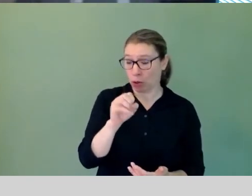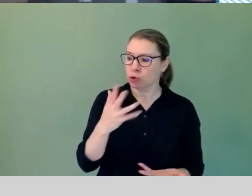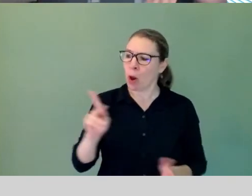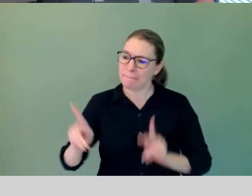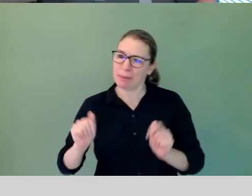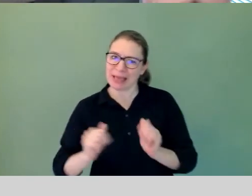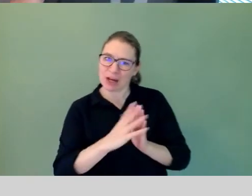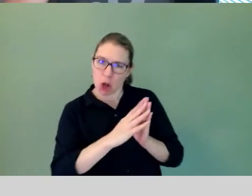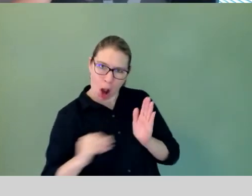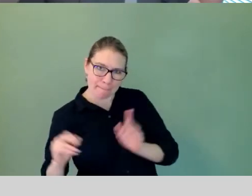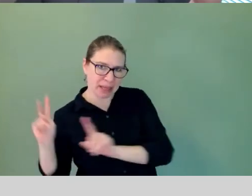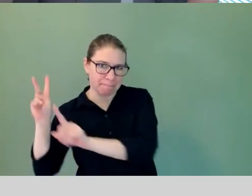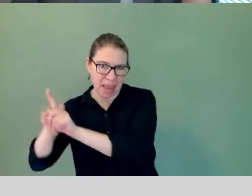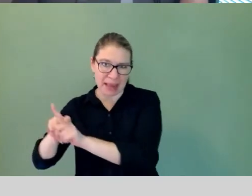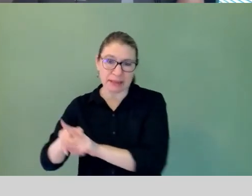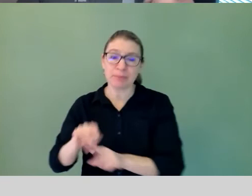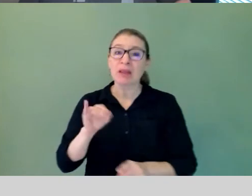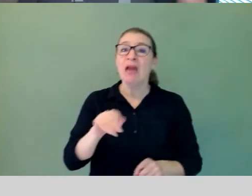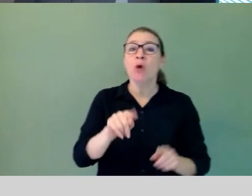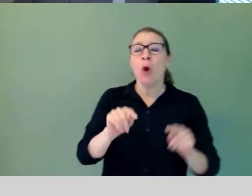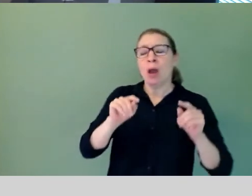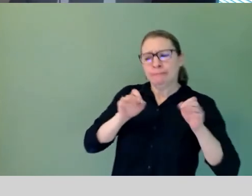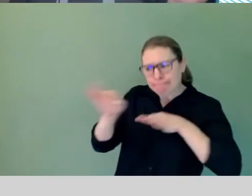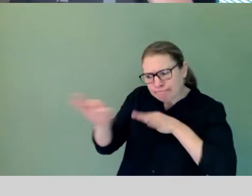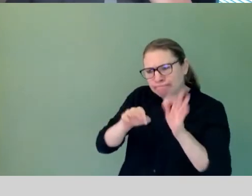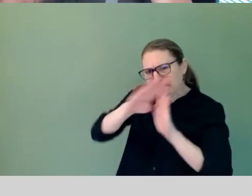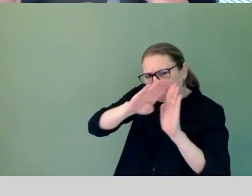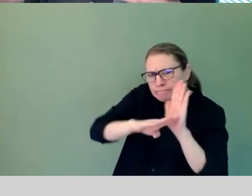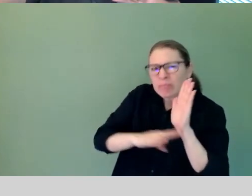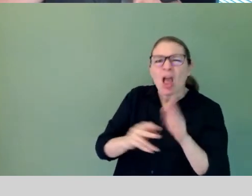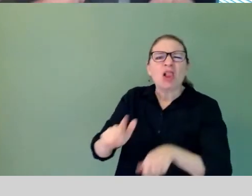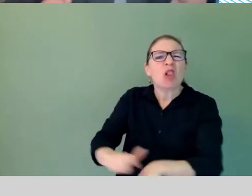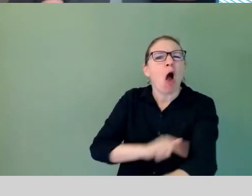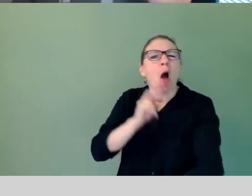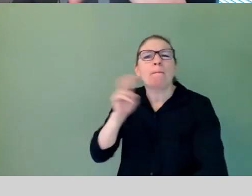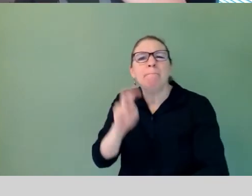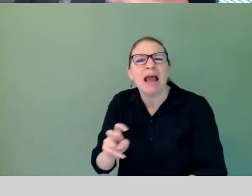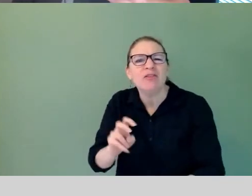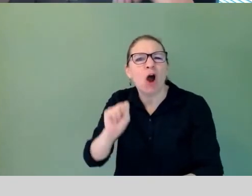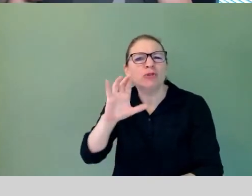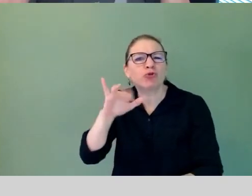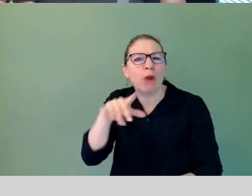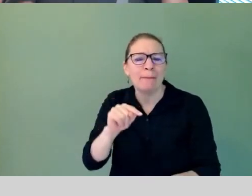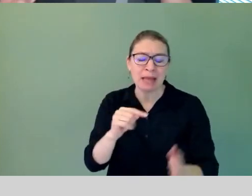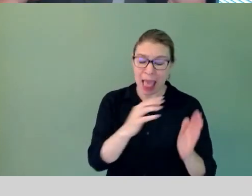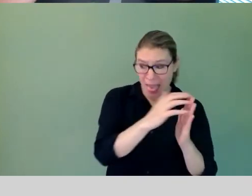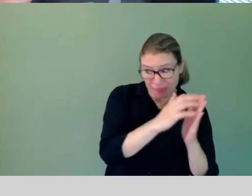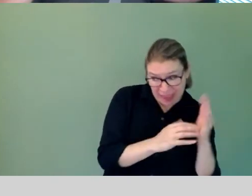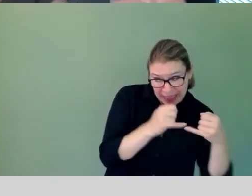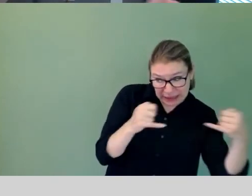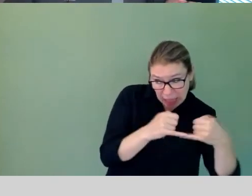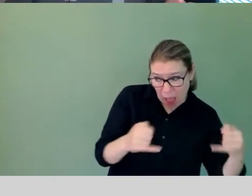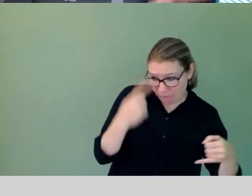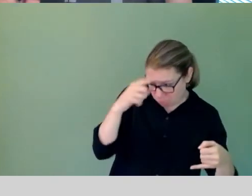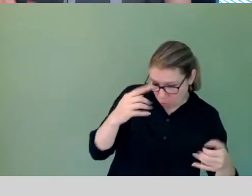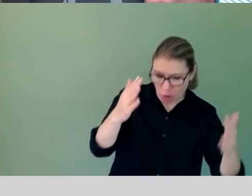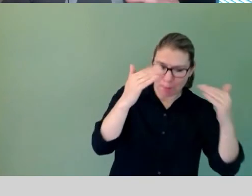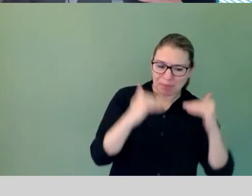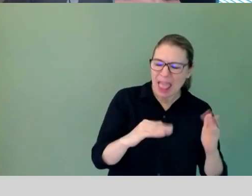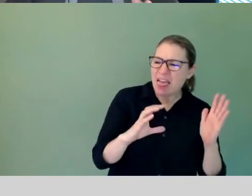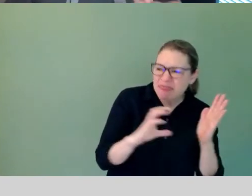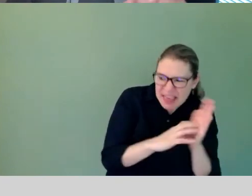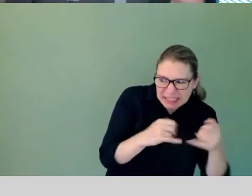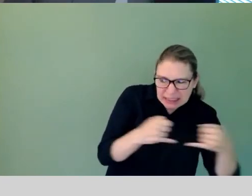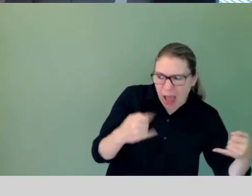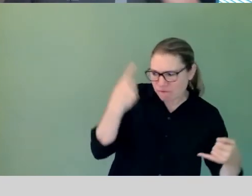and you're walking through this long Python script, you're like, these lines do this, these lines do this, these lines do this. That's great. And explaining them in depth will